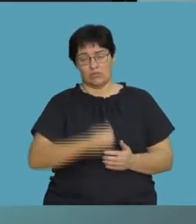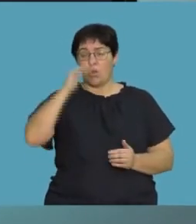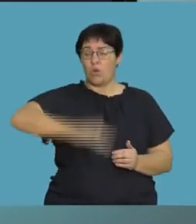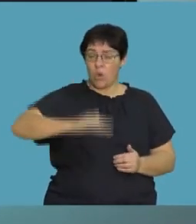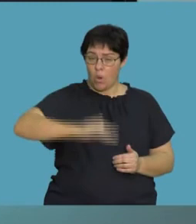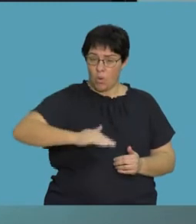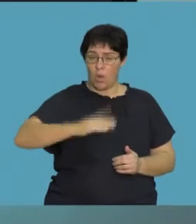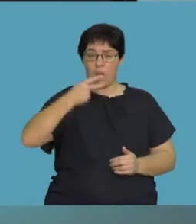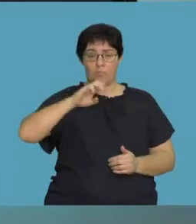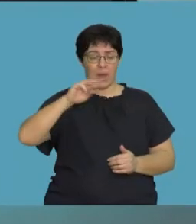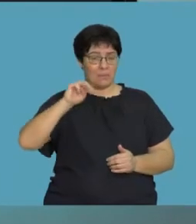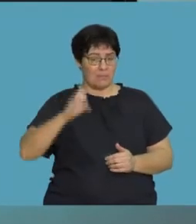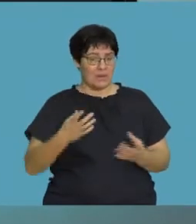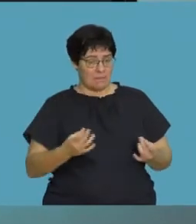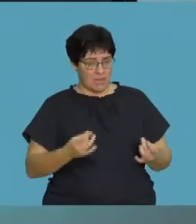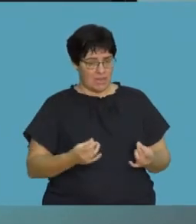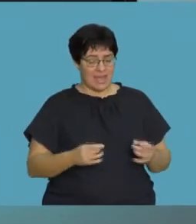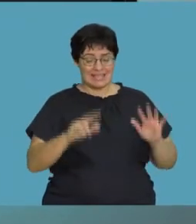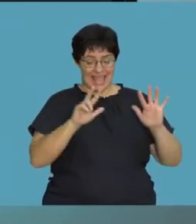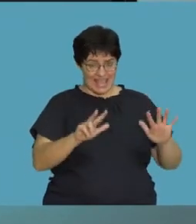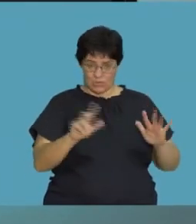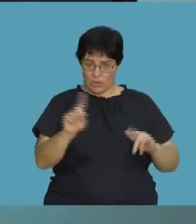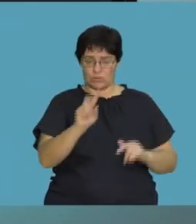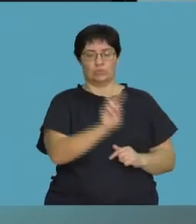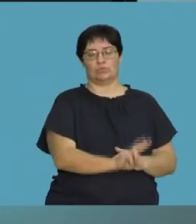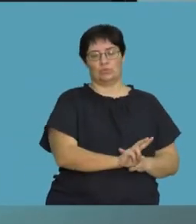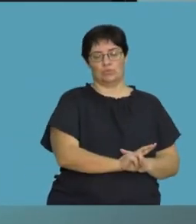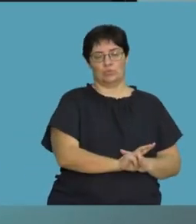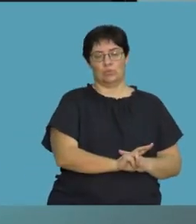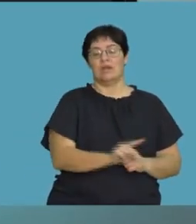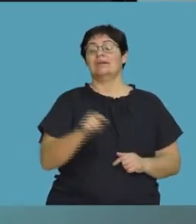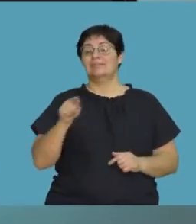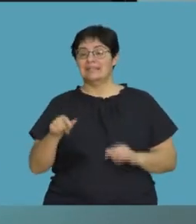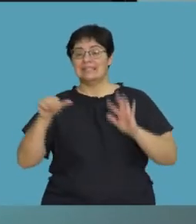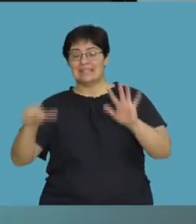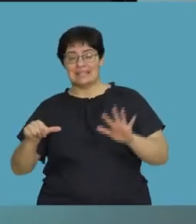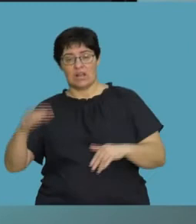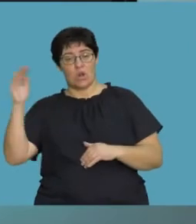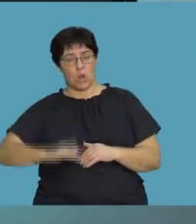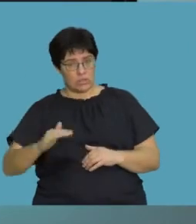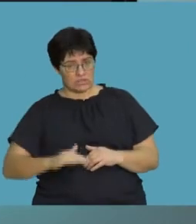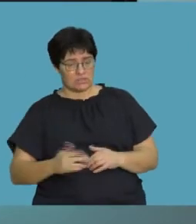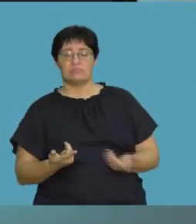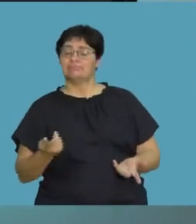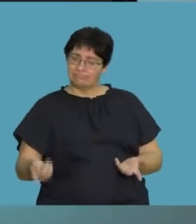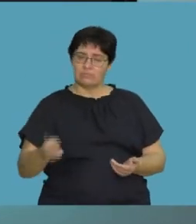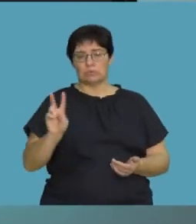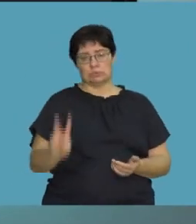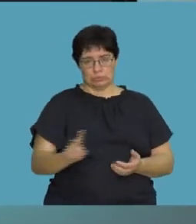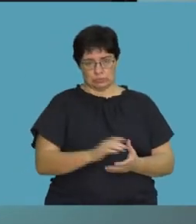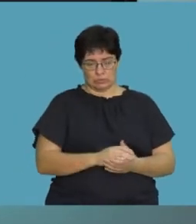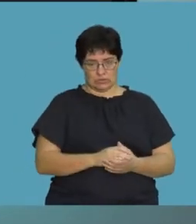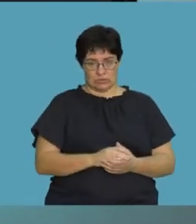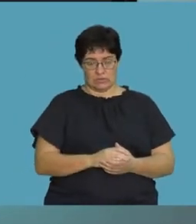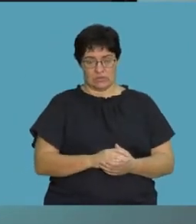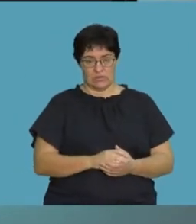the lowest prime number that 8 has will be 2. The lowest prime number that 16 has will then